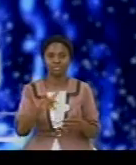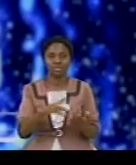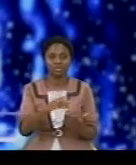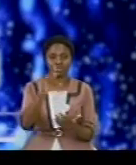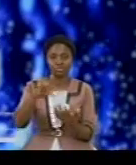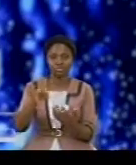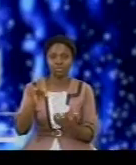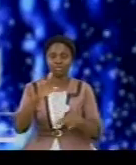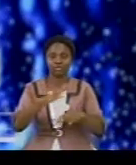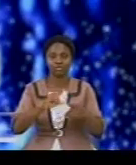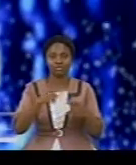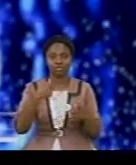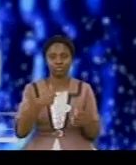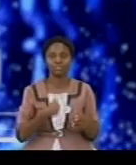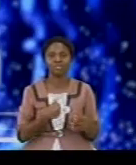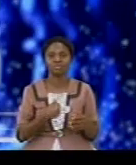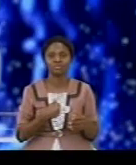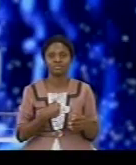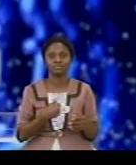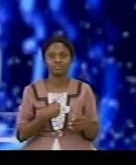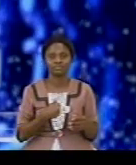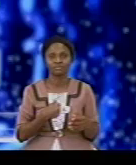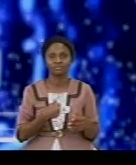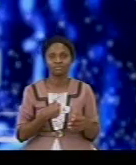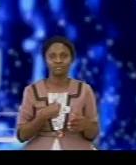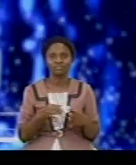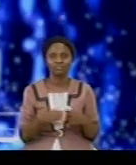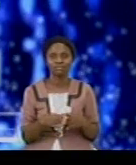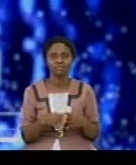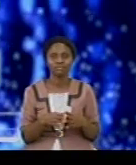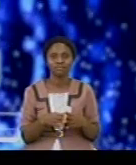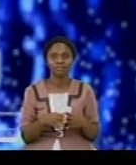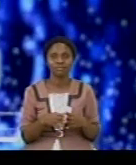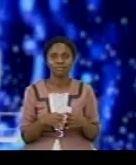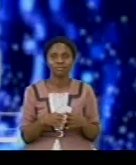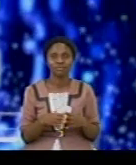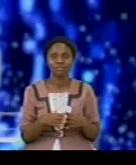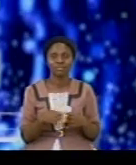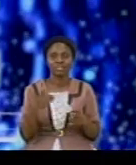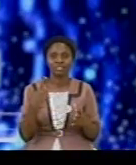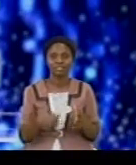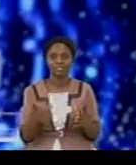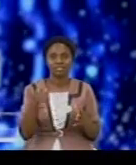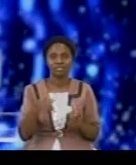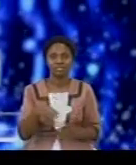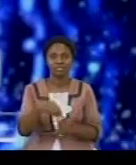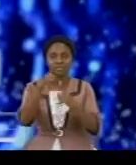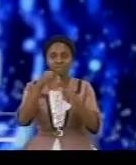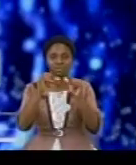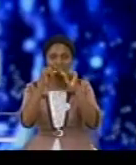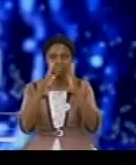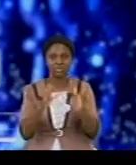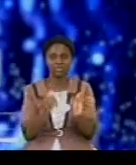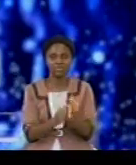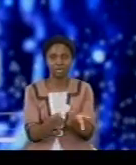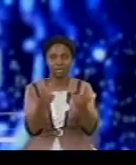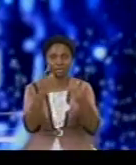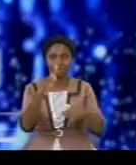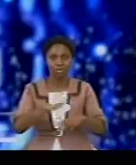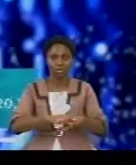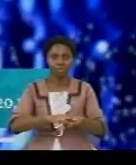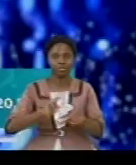tribes of Israel. What else is the peculiarity or the blessing that comes upon us when we